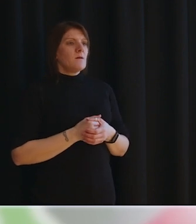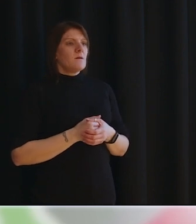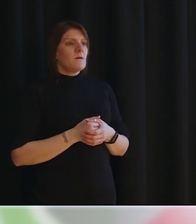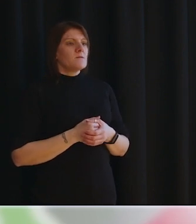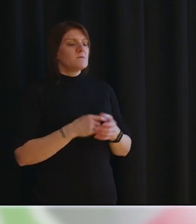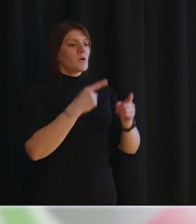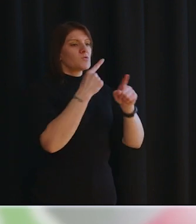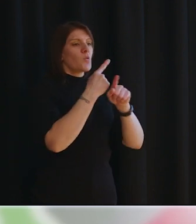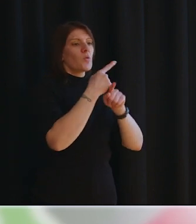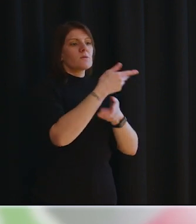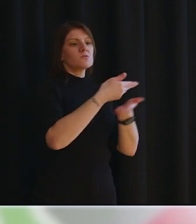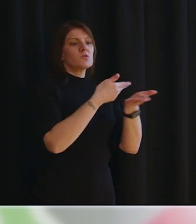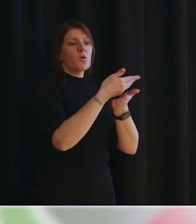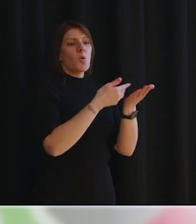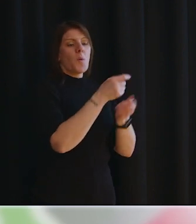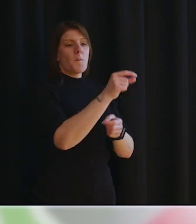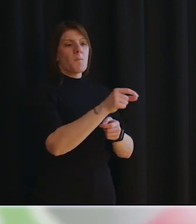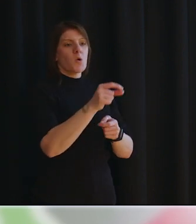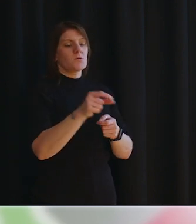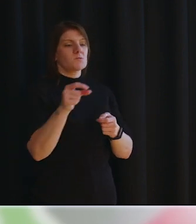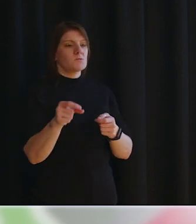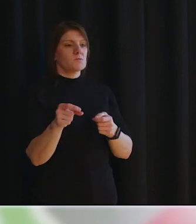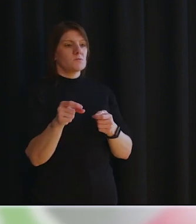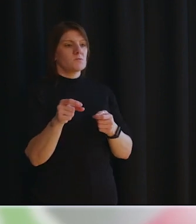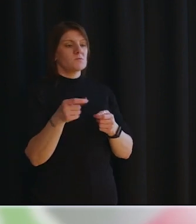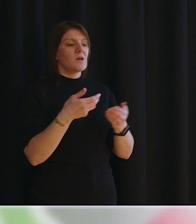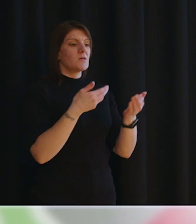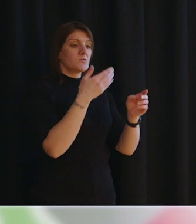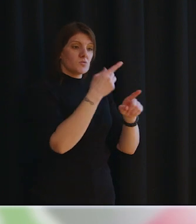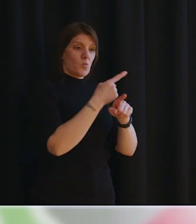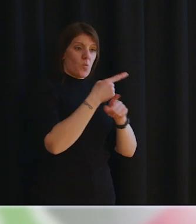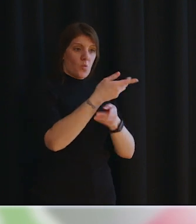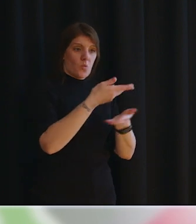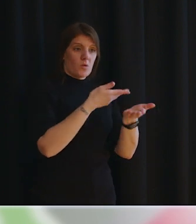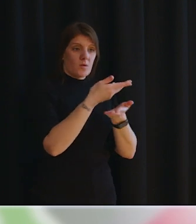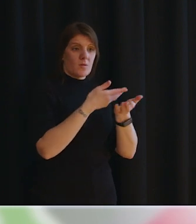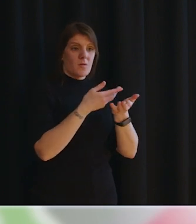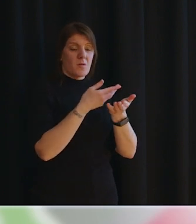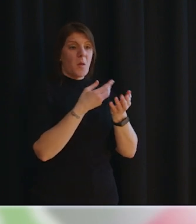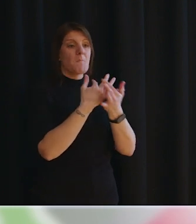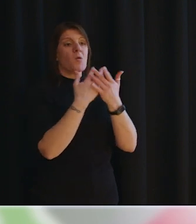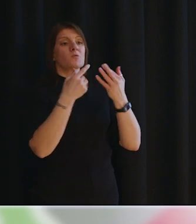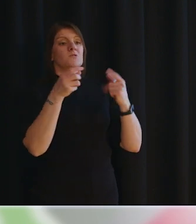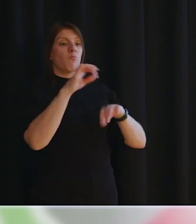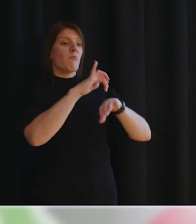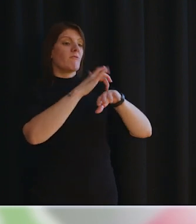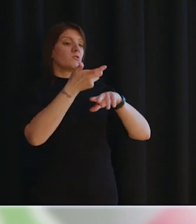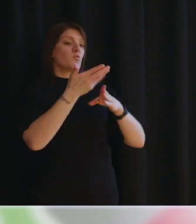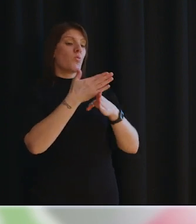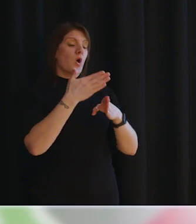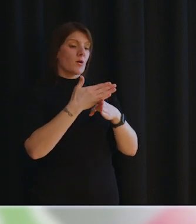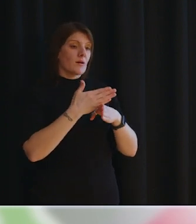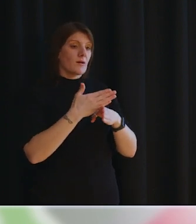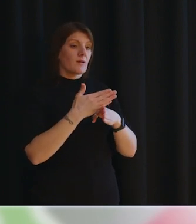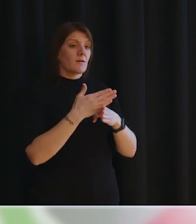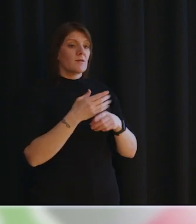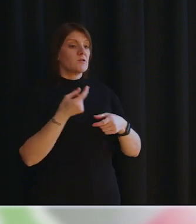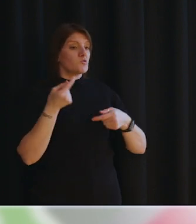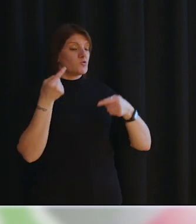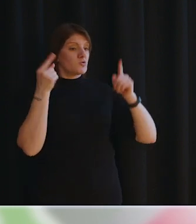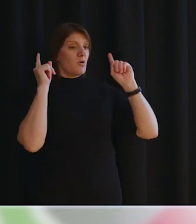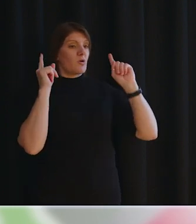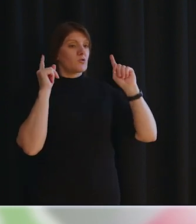Liaising with parents of pupils of SEN, liaising with other professionals, multi-professional working, in charge of